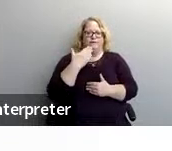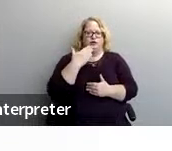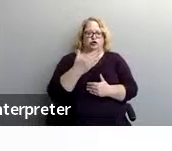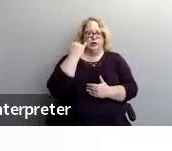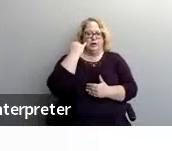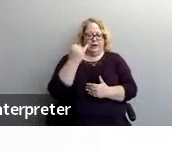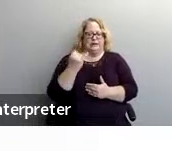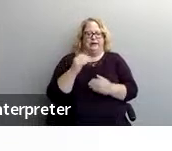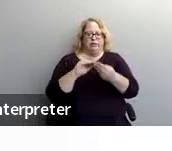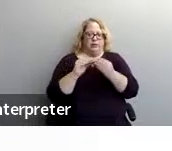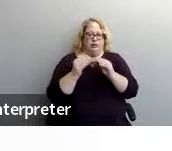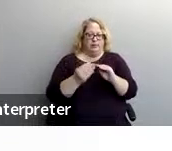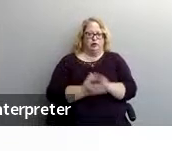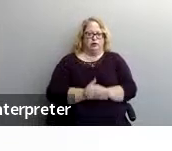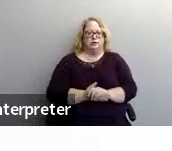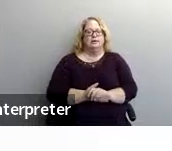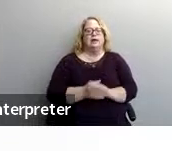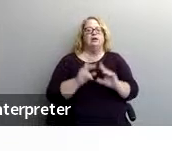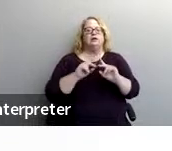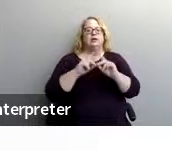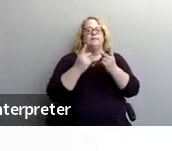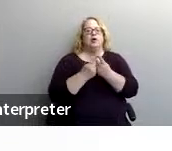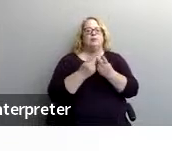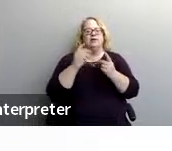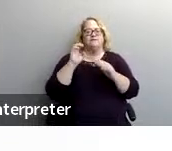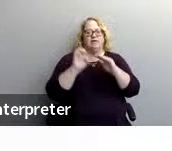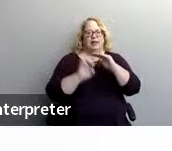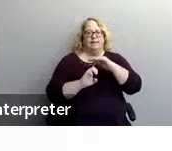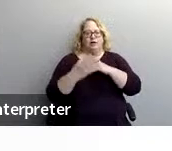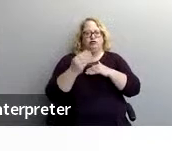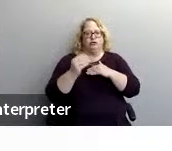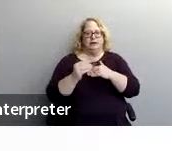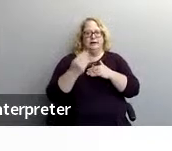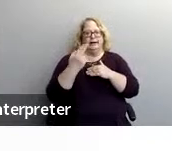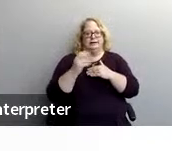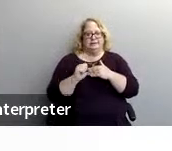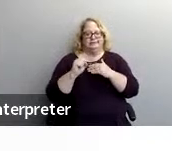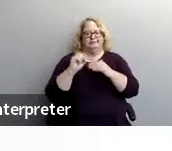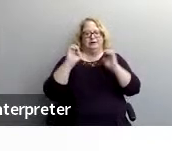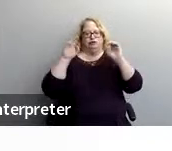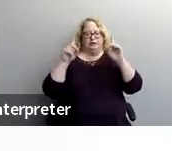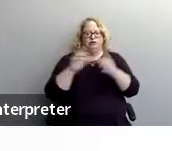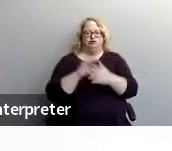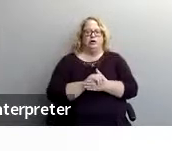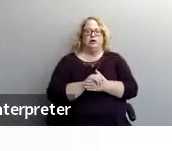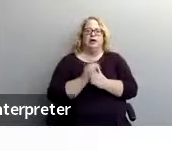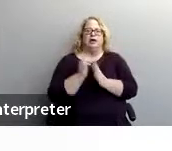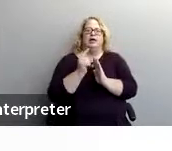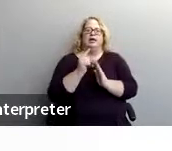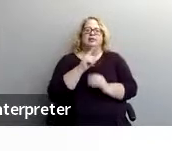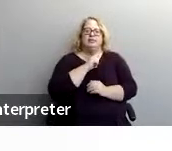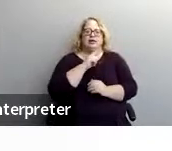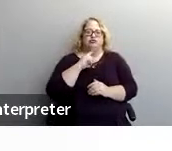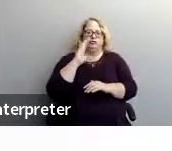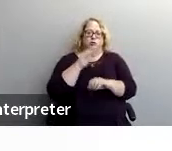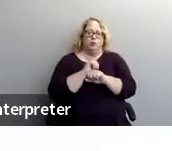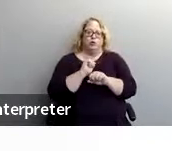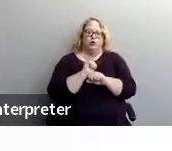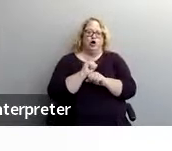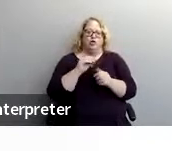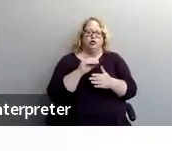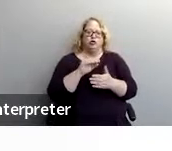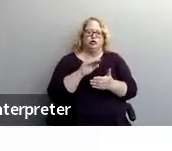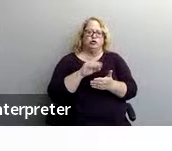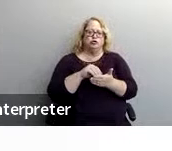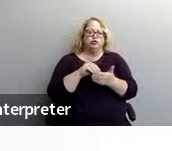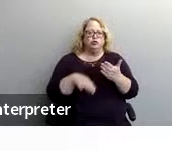trending. And then Department of Elementary and Secondary Education, the legislature will also work on that student adequacy